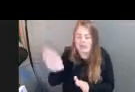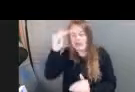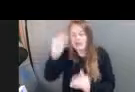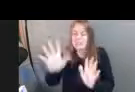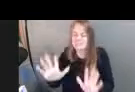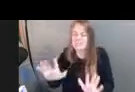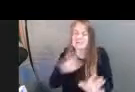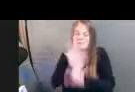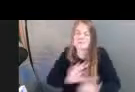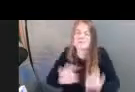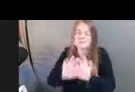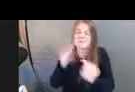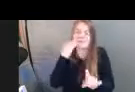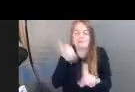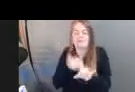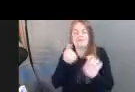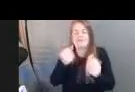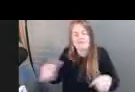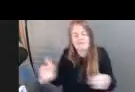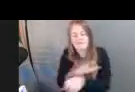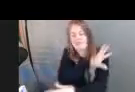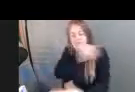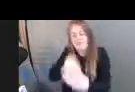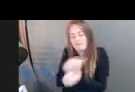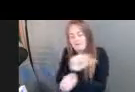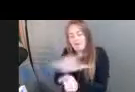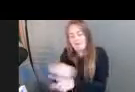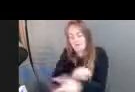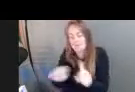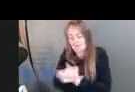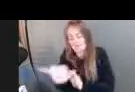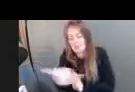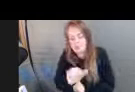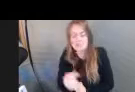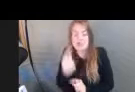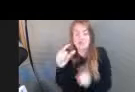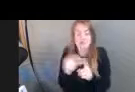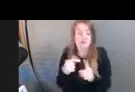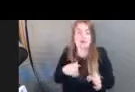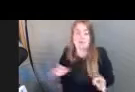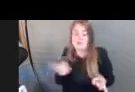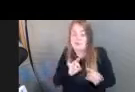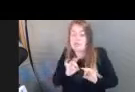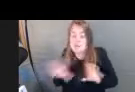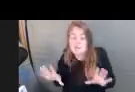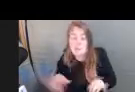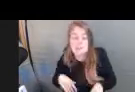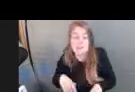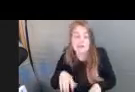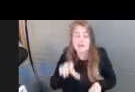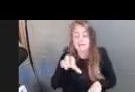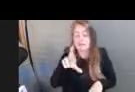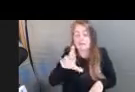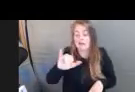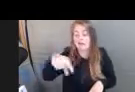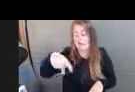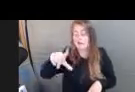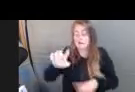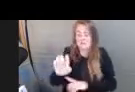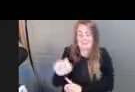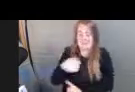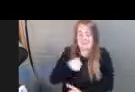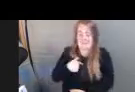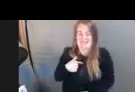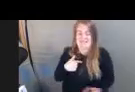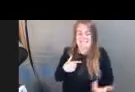their full self in any scenario. Another term that I truly, truly despise is the word cripple. I don't know why, but it just makes you